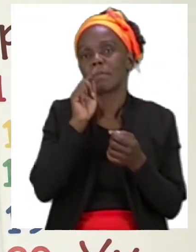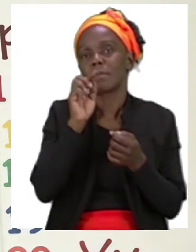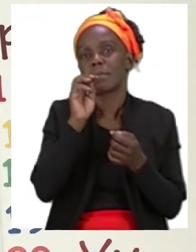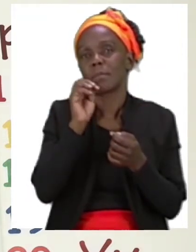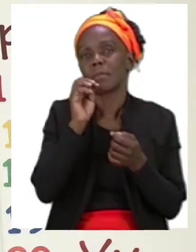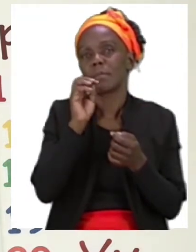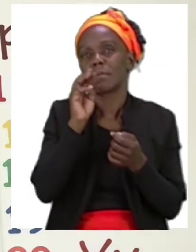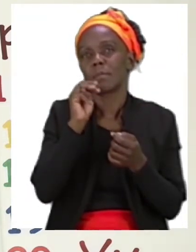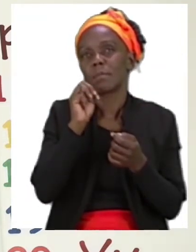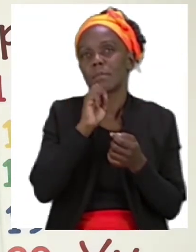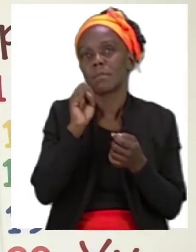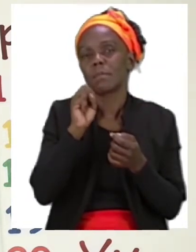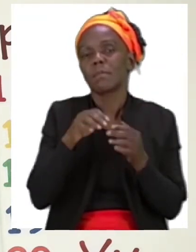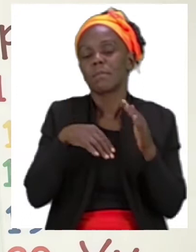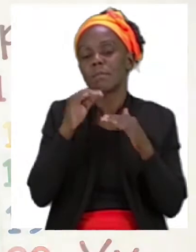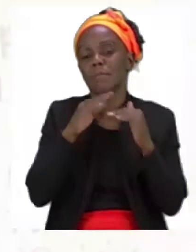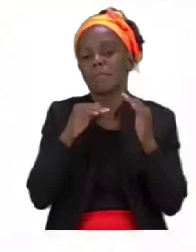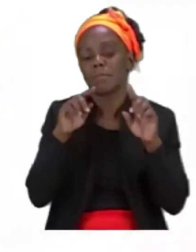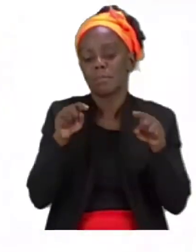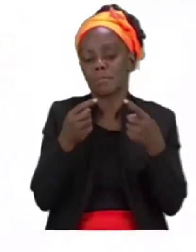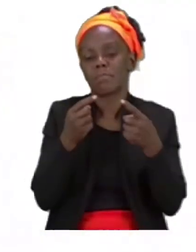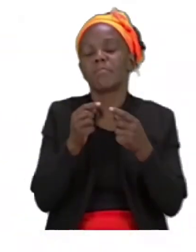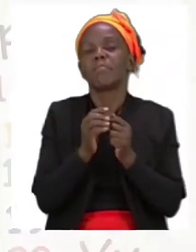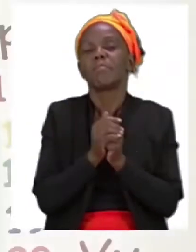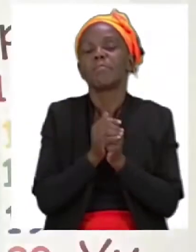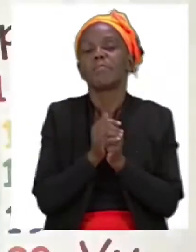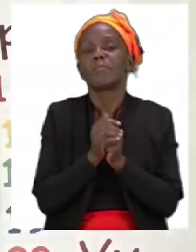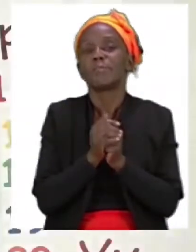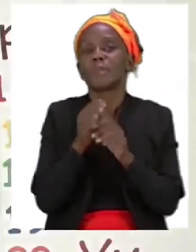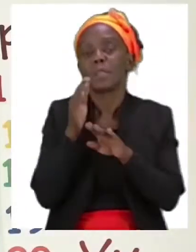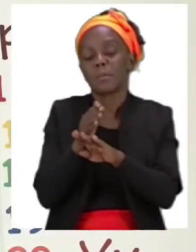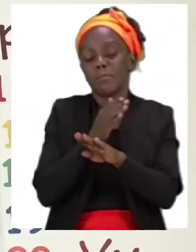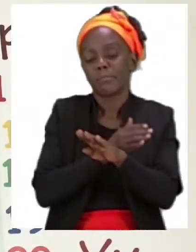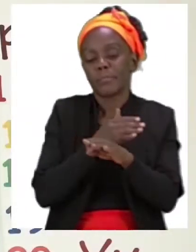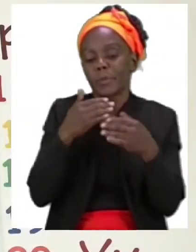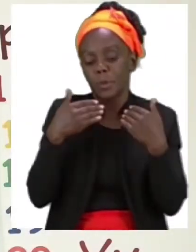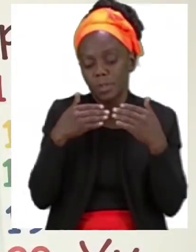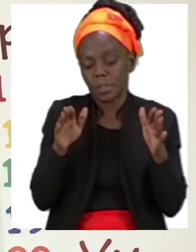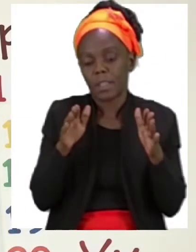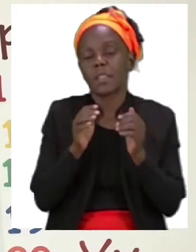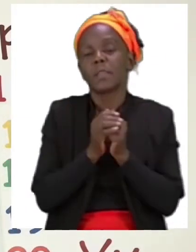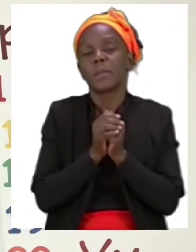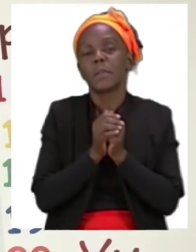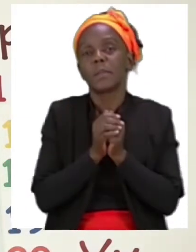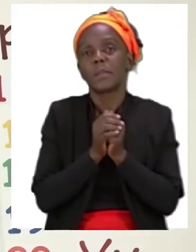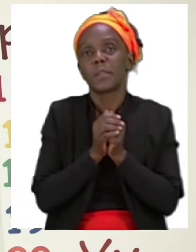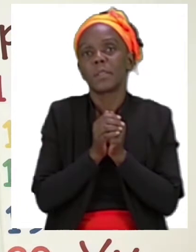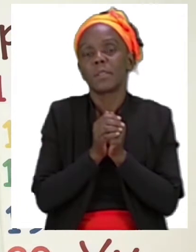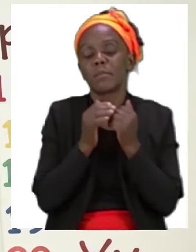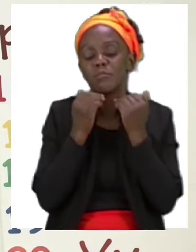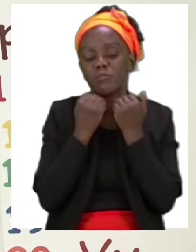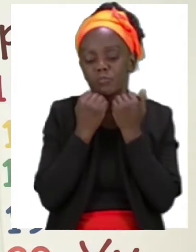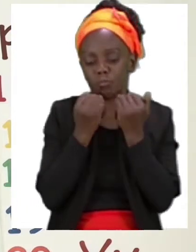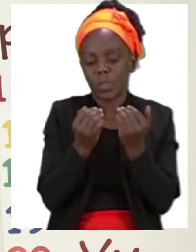and building materials. And before we get into any lessons, boys and girls, it is very